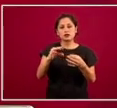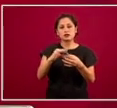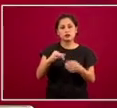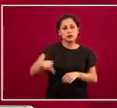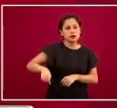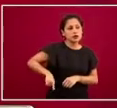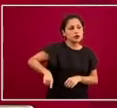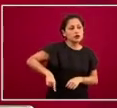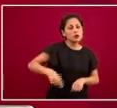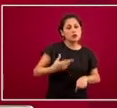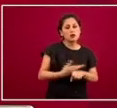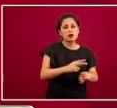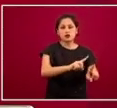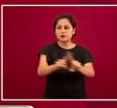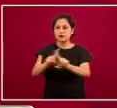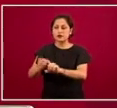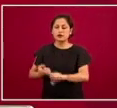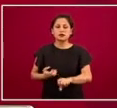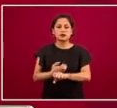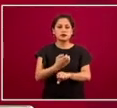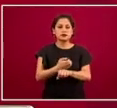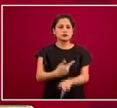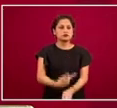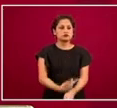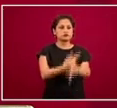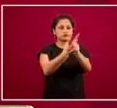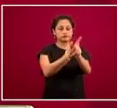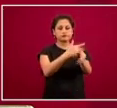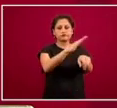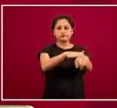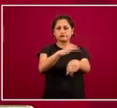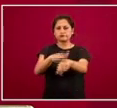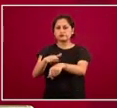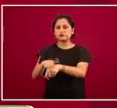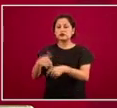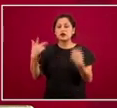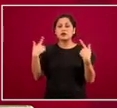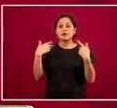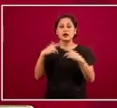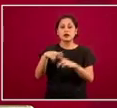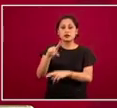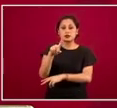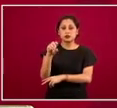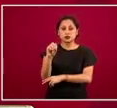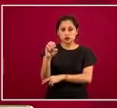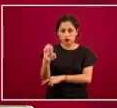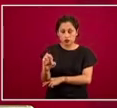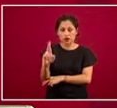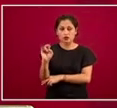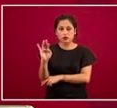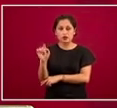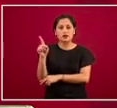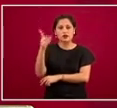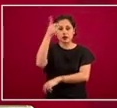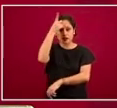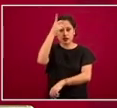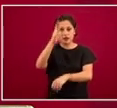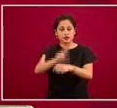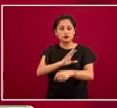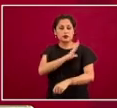we address the situation. I have informed of this.